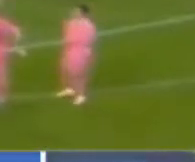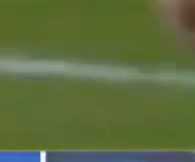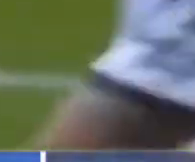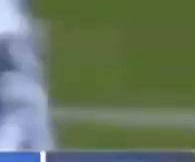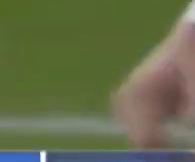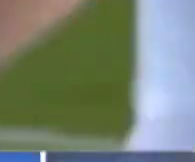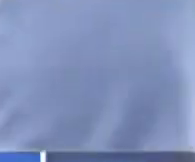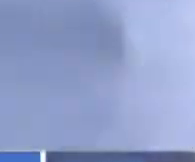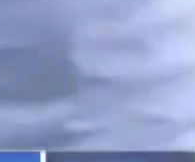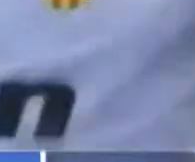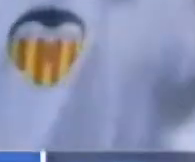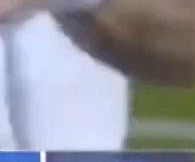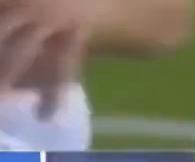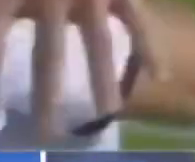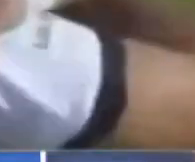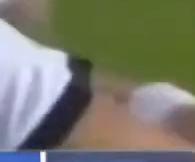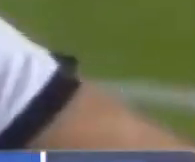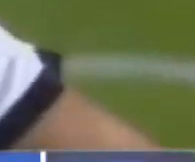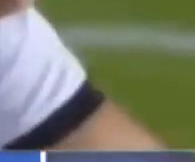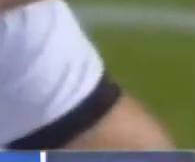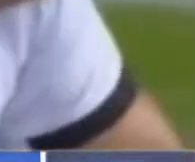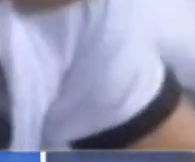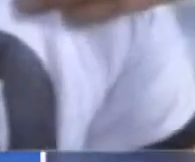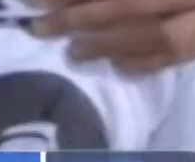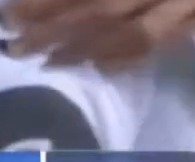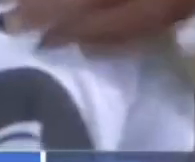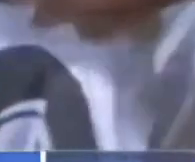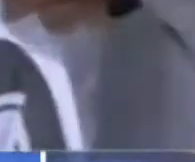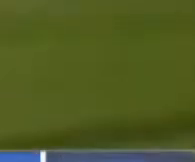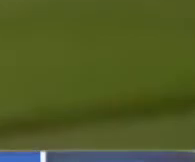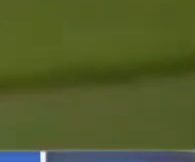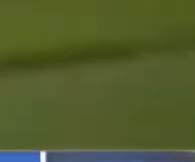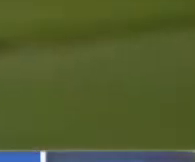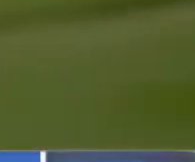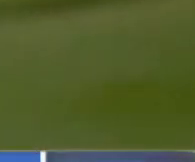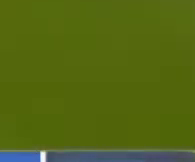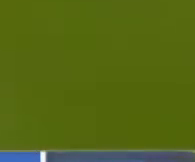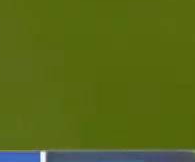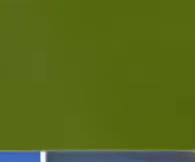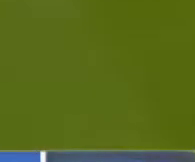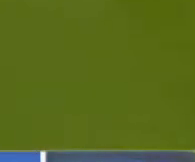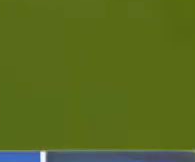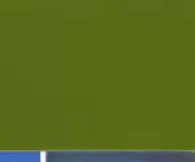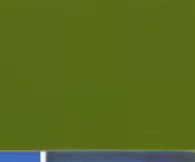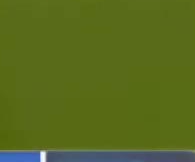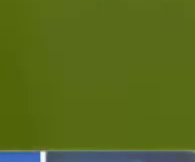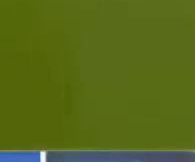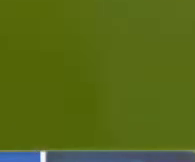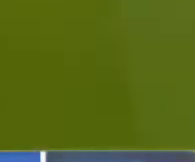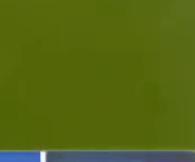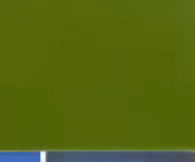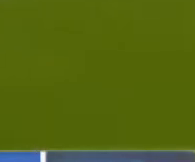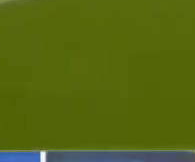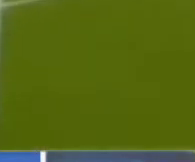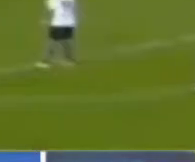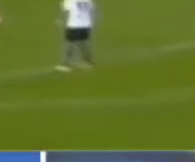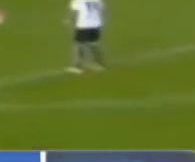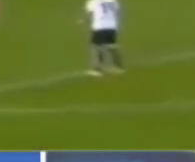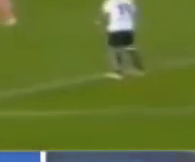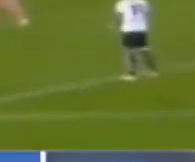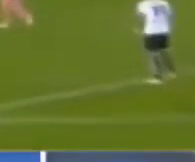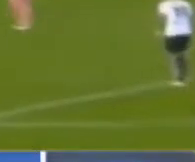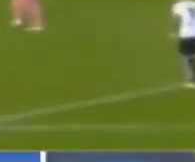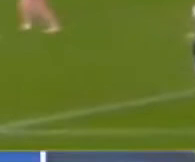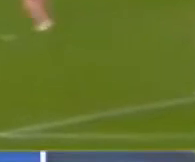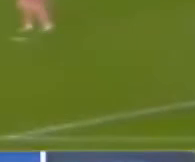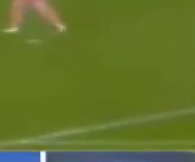And this time he squeezes it in. So Valencia level. He went the same way. So sending it wide to Maxi Gomez. Ball into